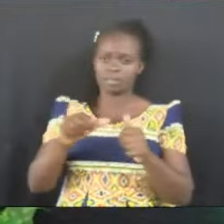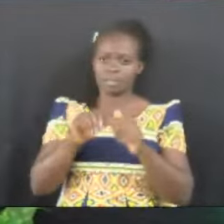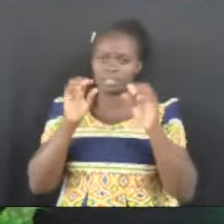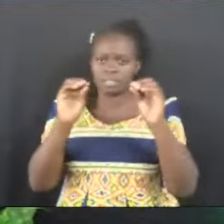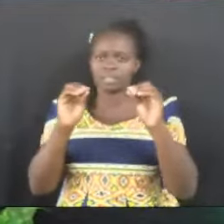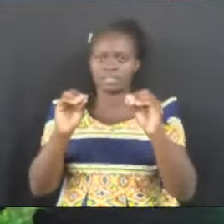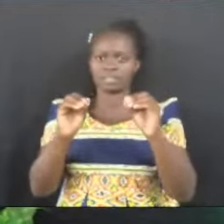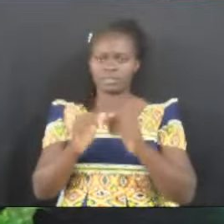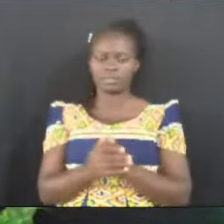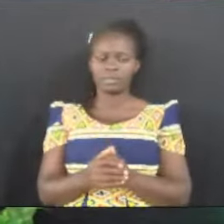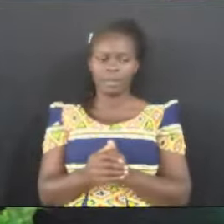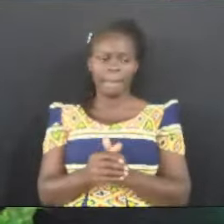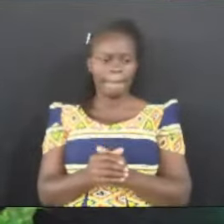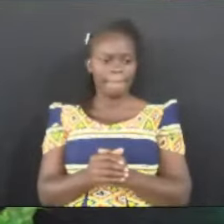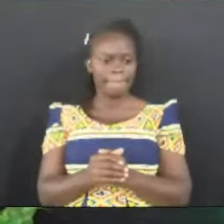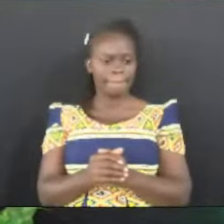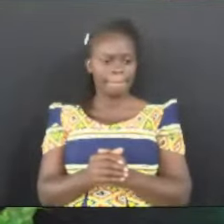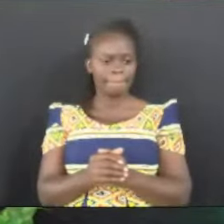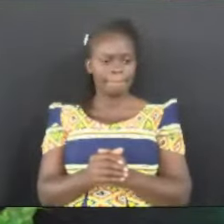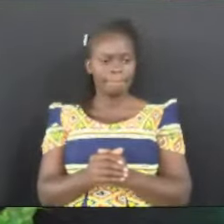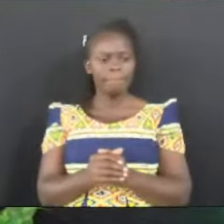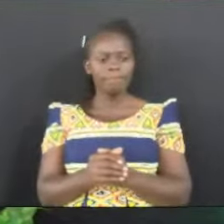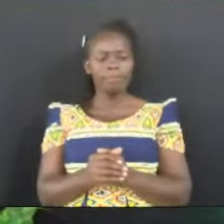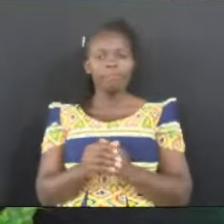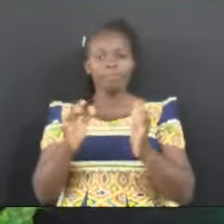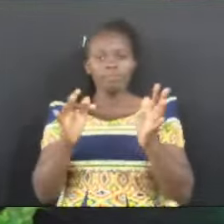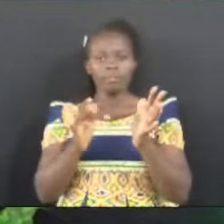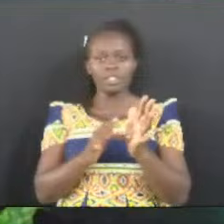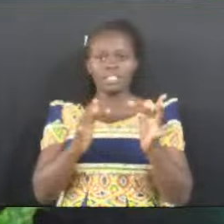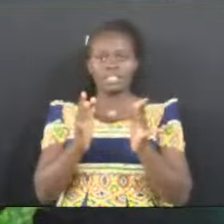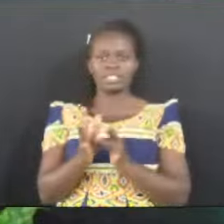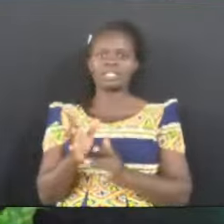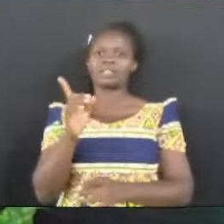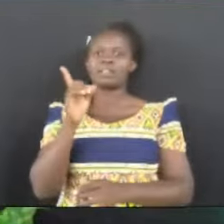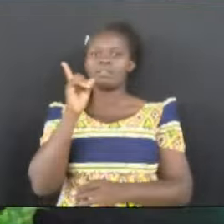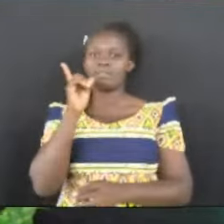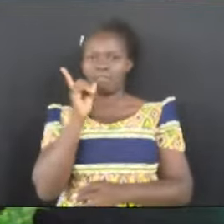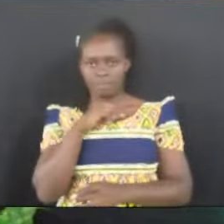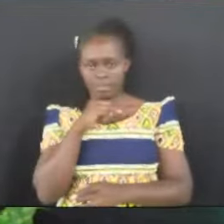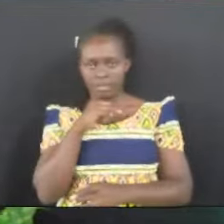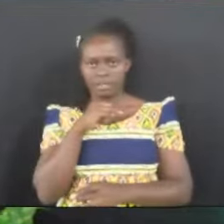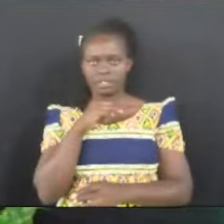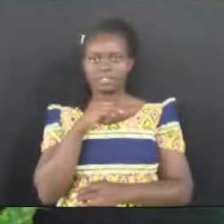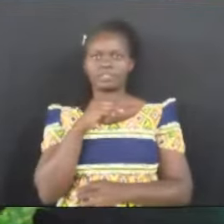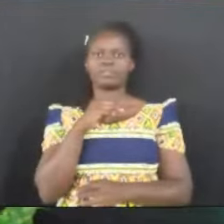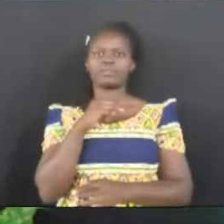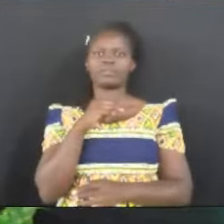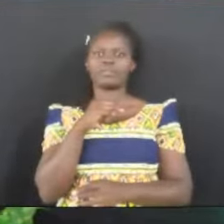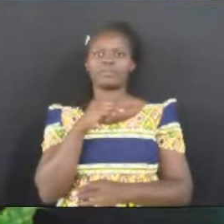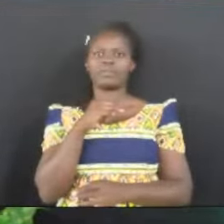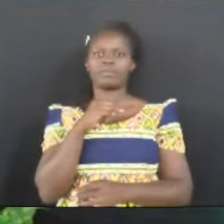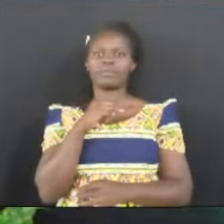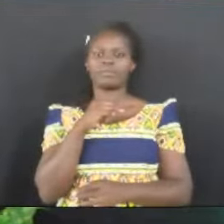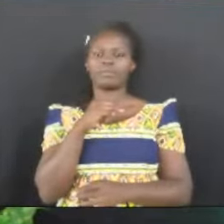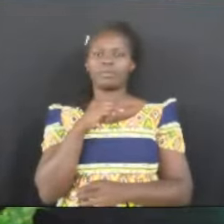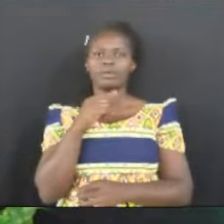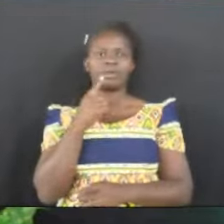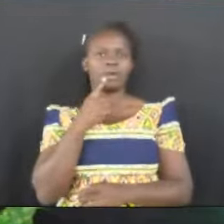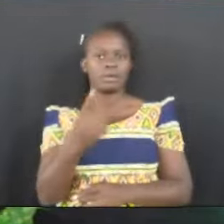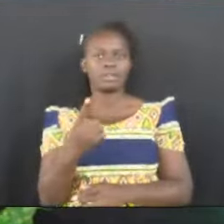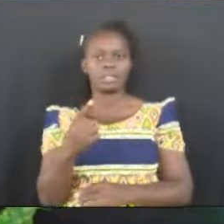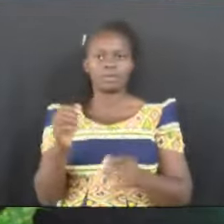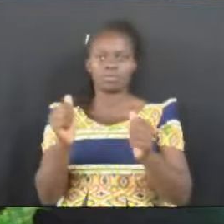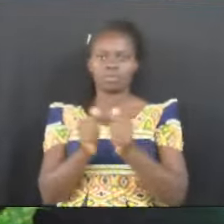briefly. And then Jesus finished this great commission with a promise.